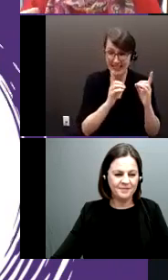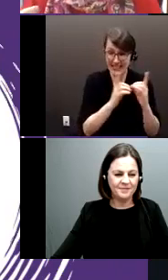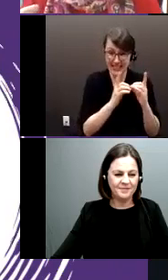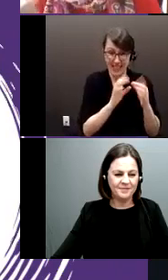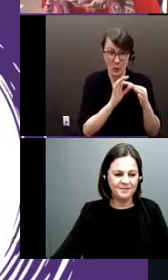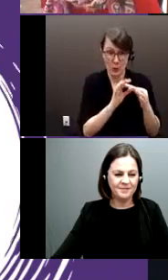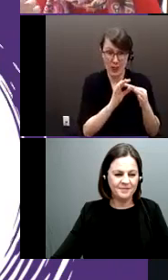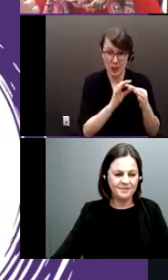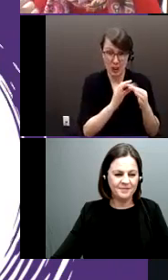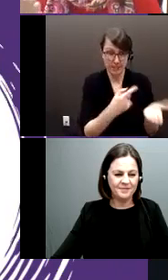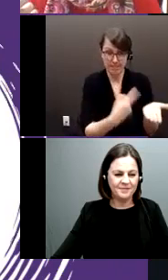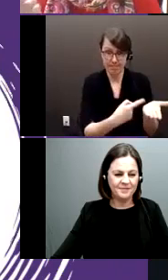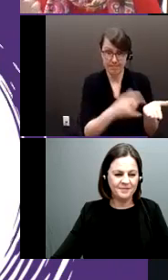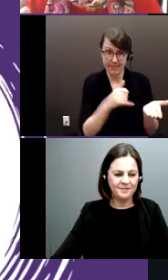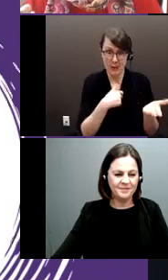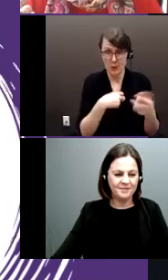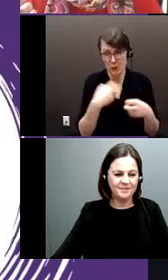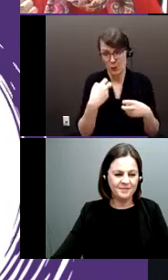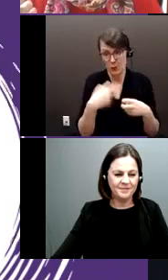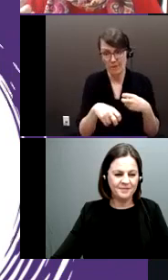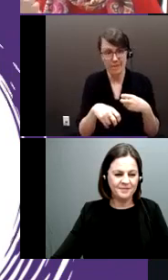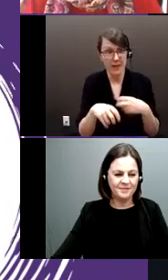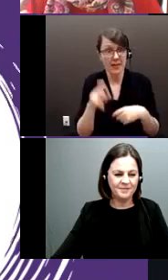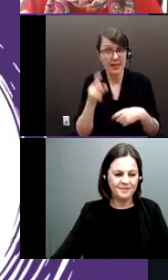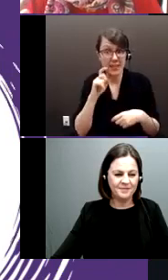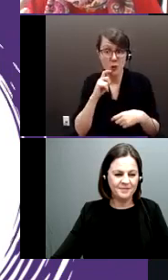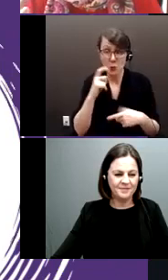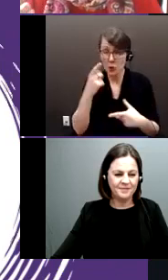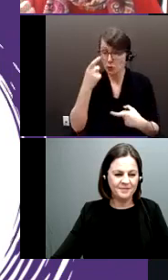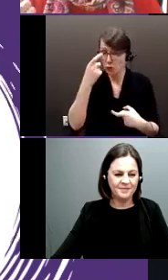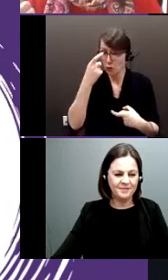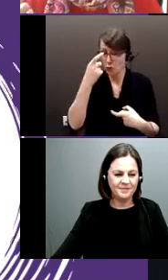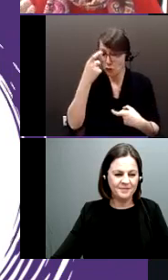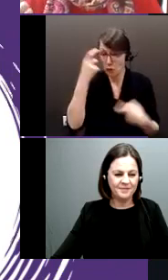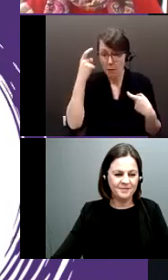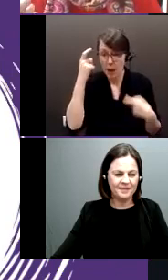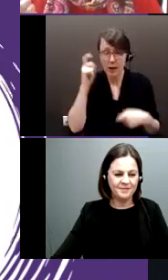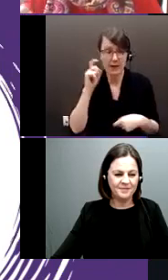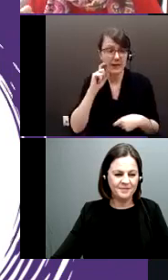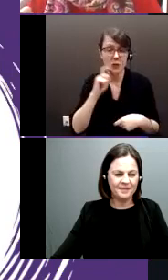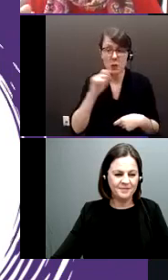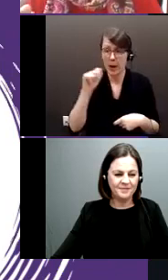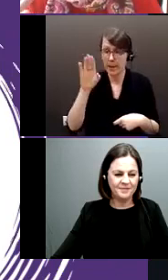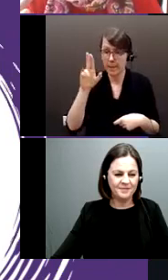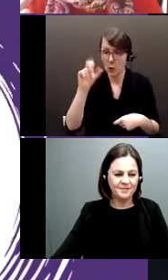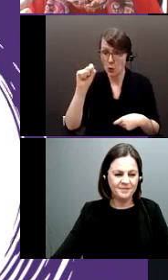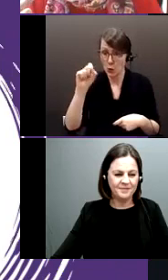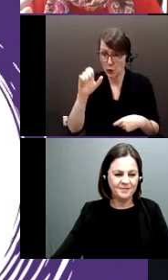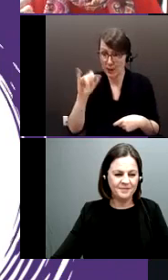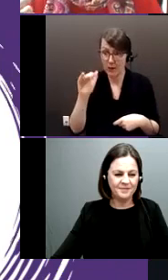tough. Talking about sexual trauma or abuse that might have happened to someone as a child is